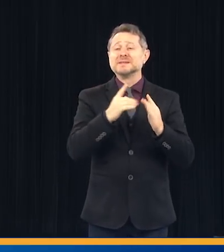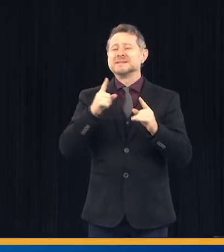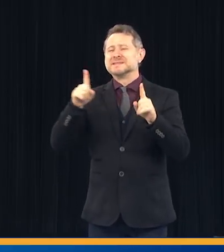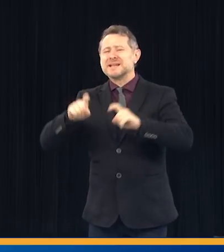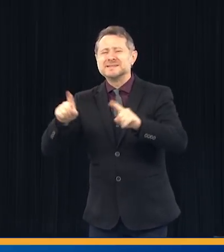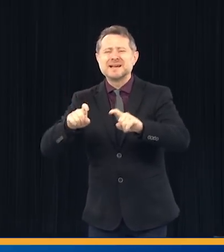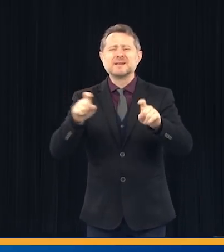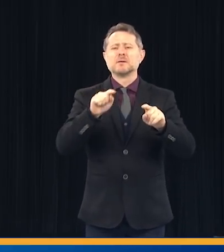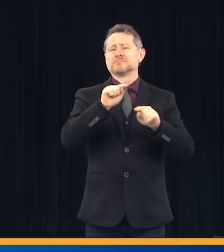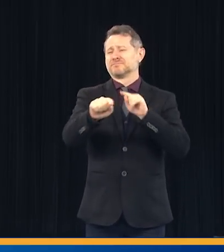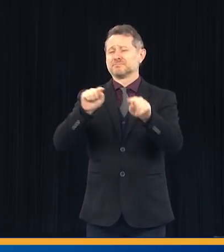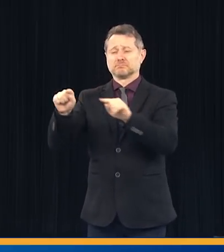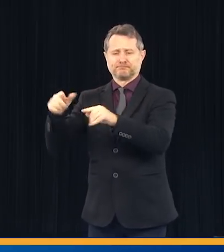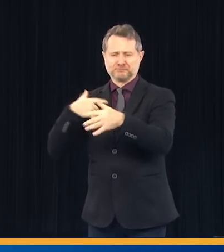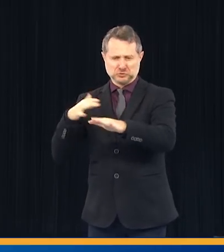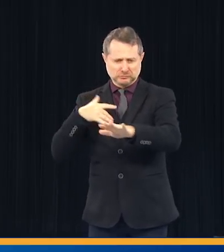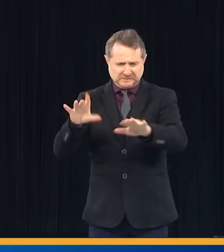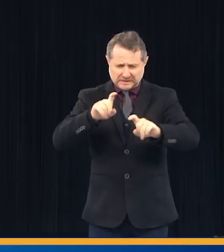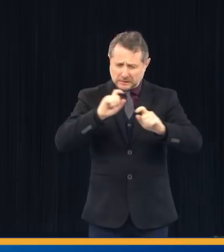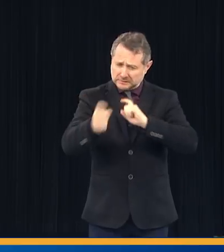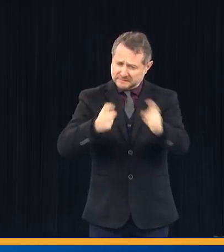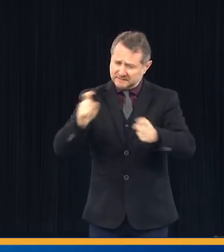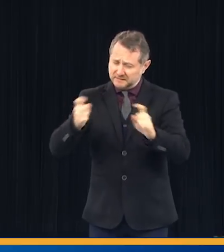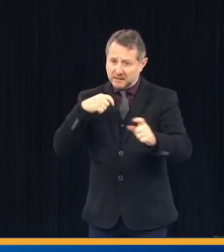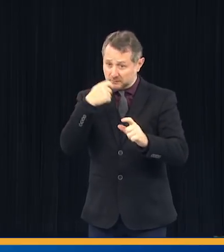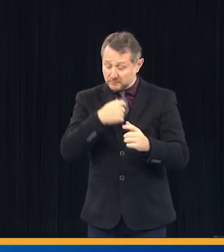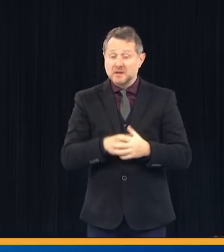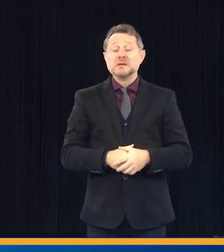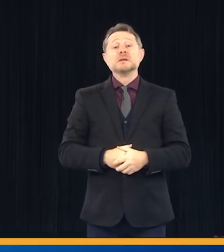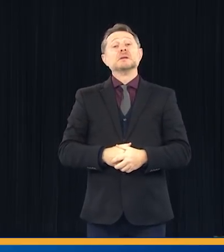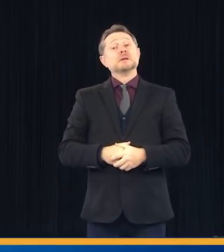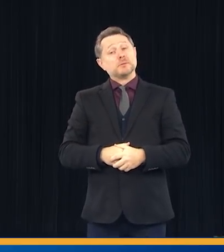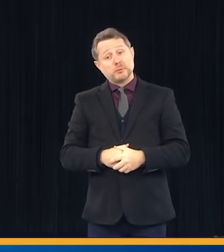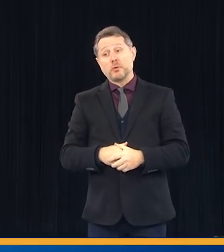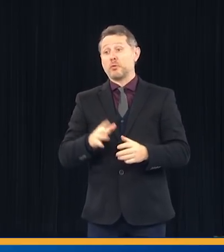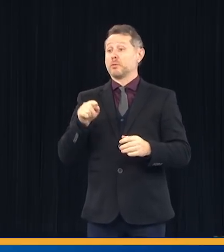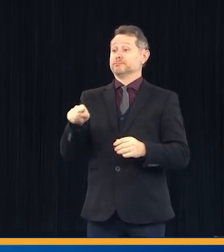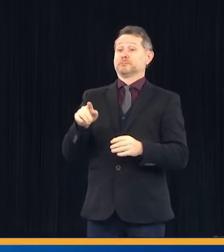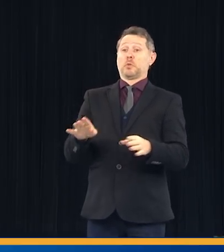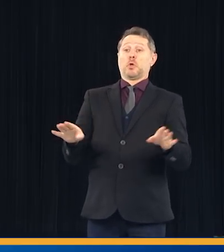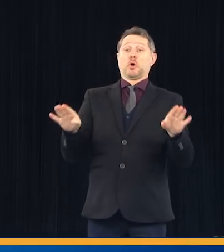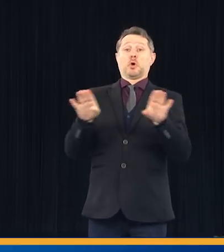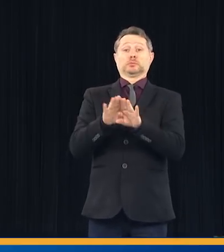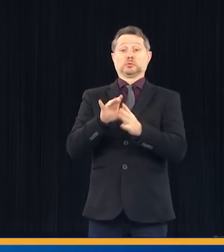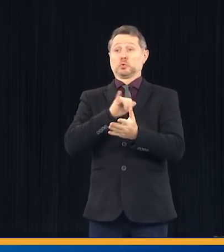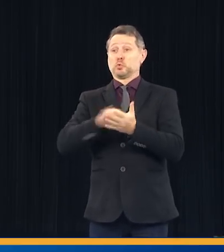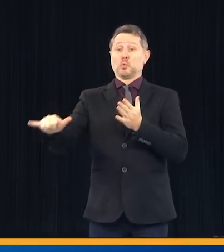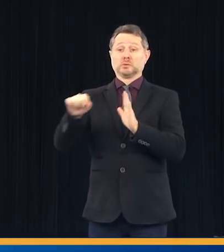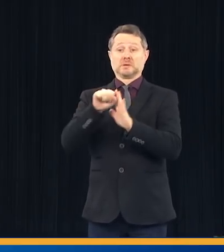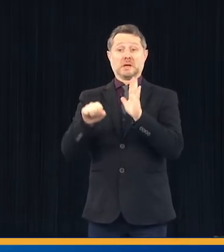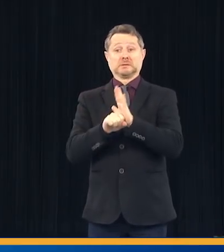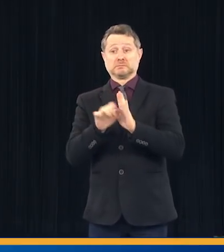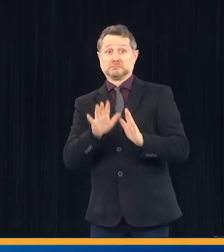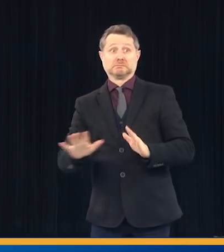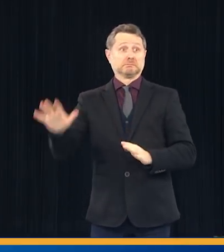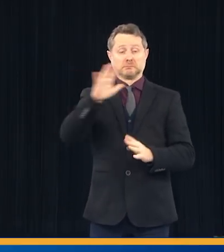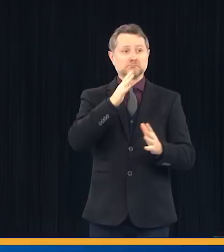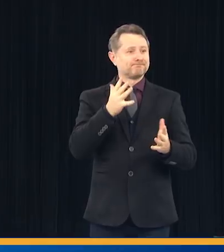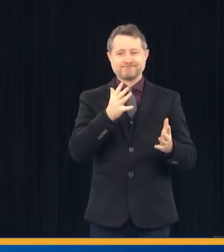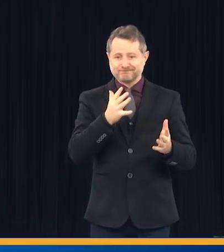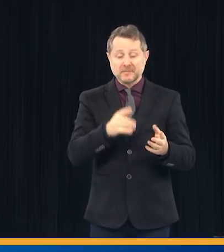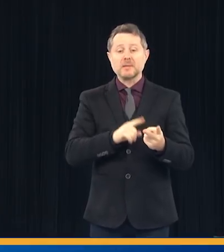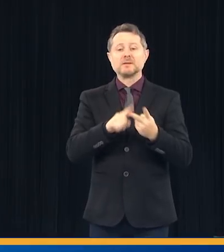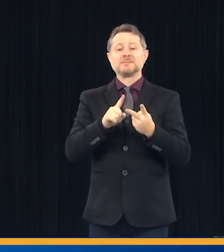drive-throughs. The overall shutdown of non-essential workers was only 8 days ago. Feels like a lifetime.